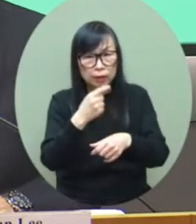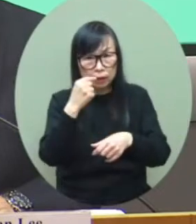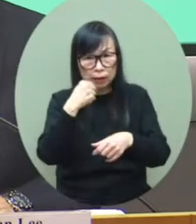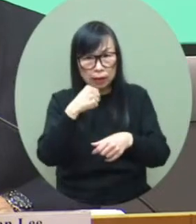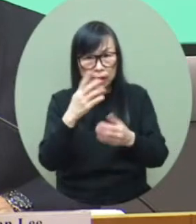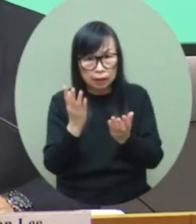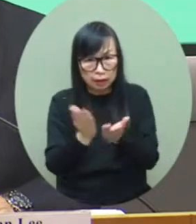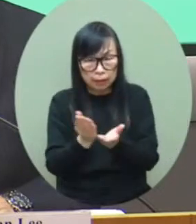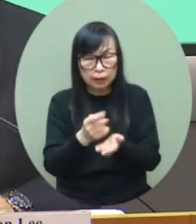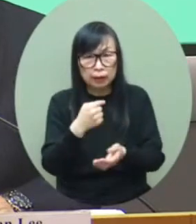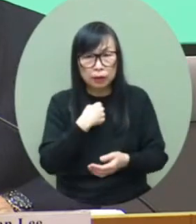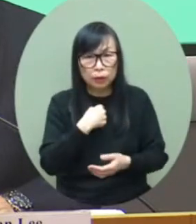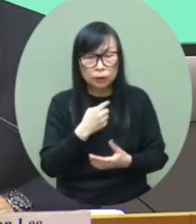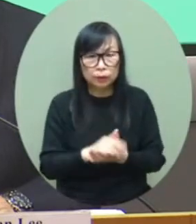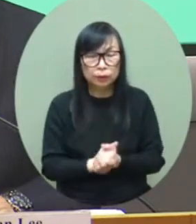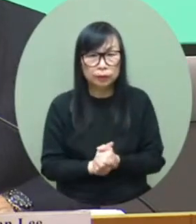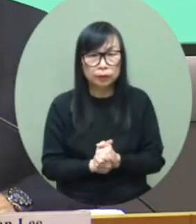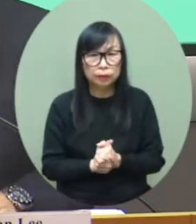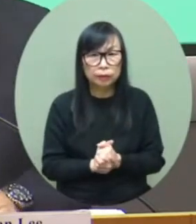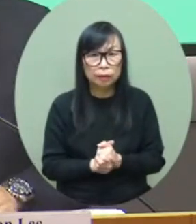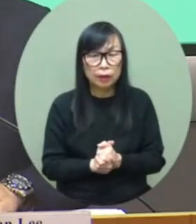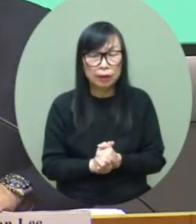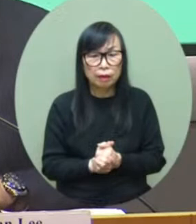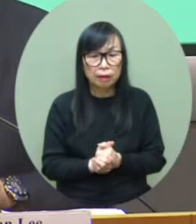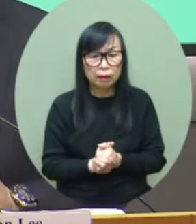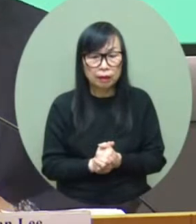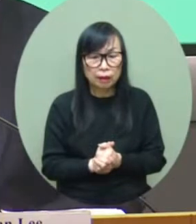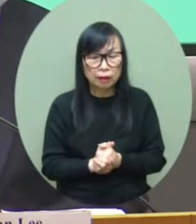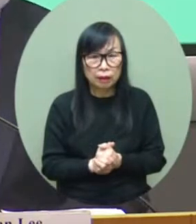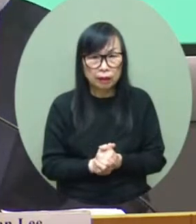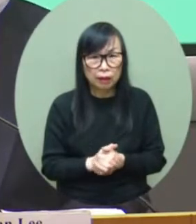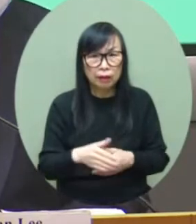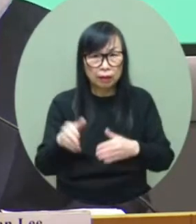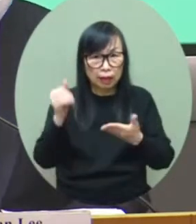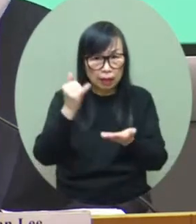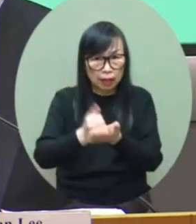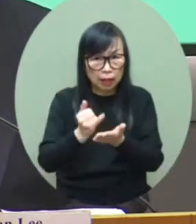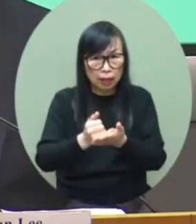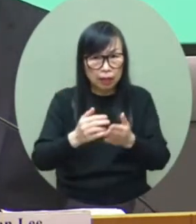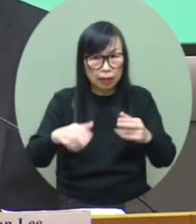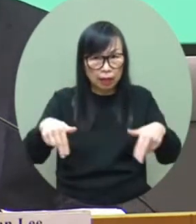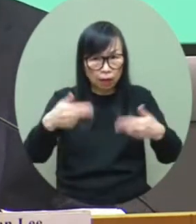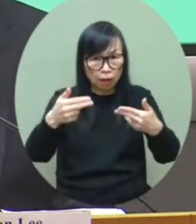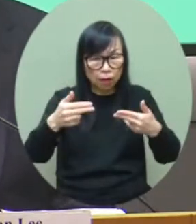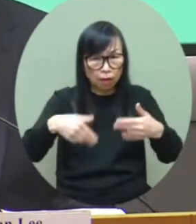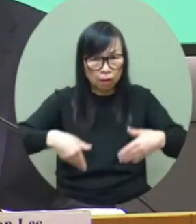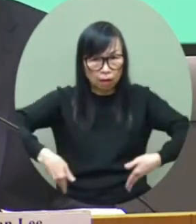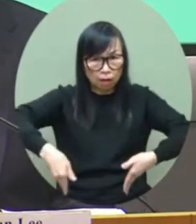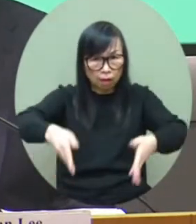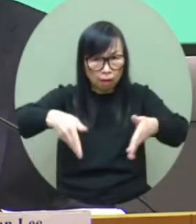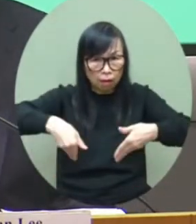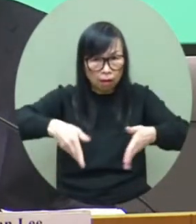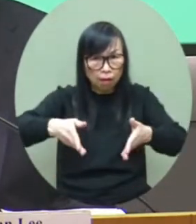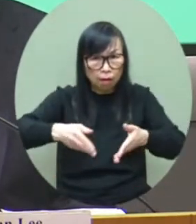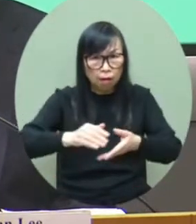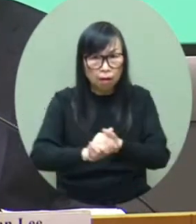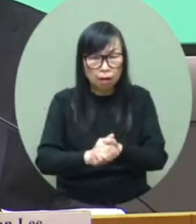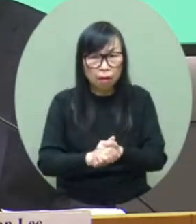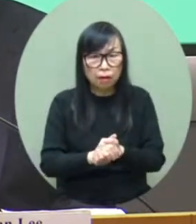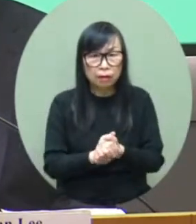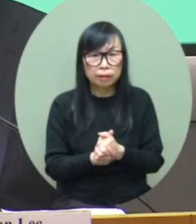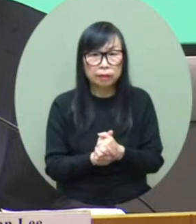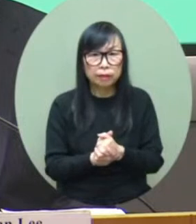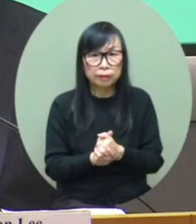still have to produce a negative result of PCR test within 48 hours of